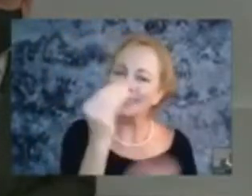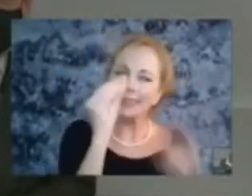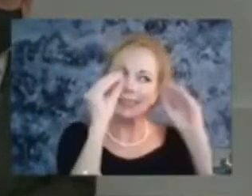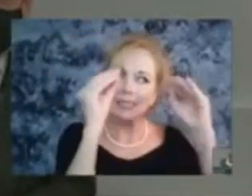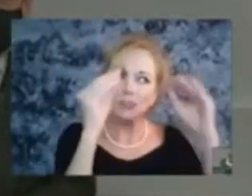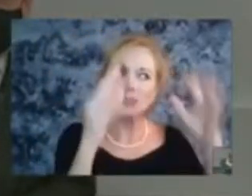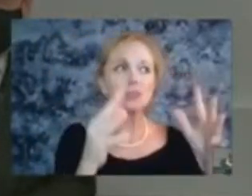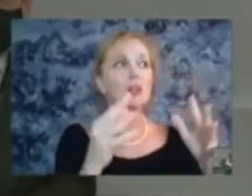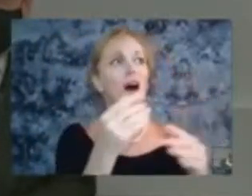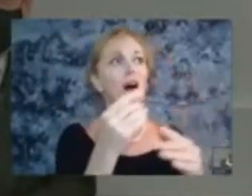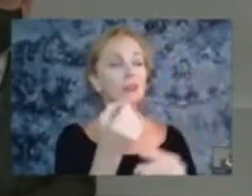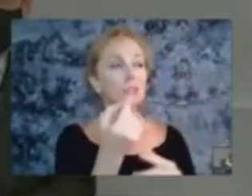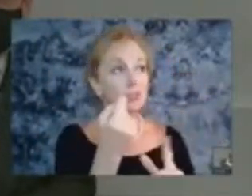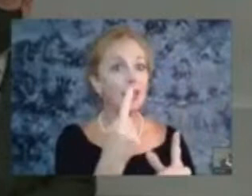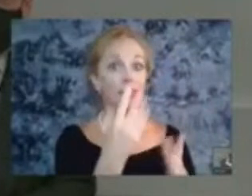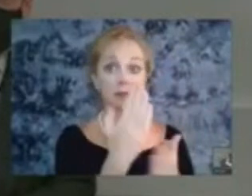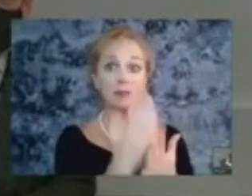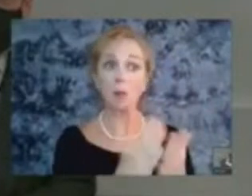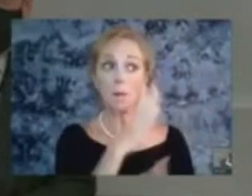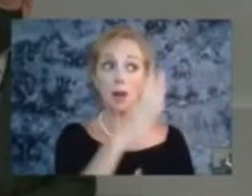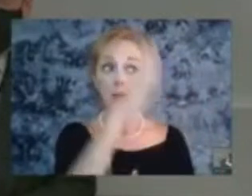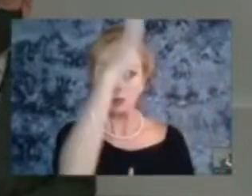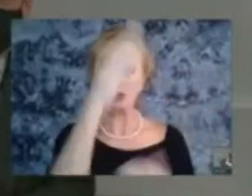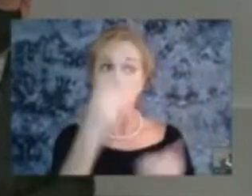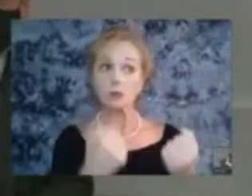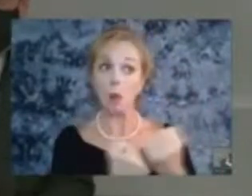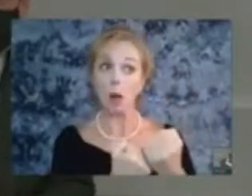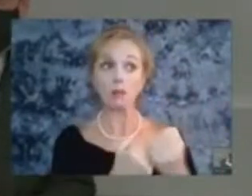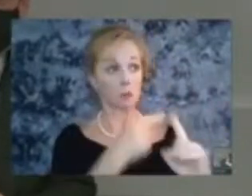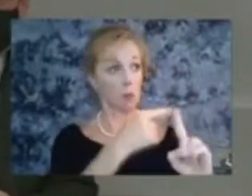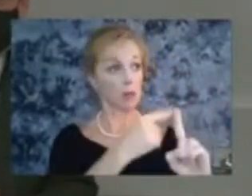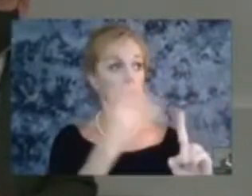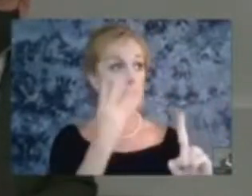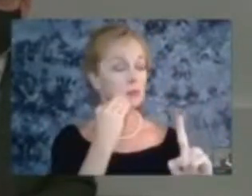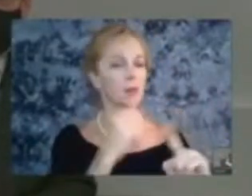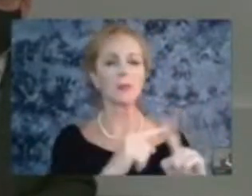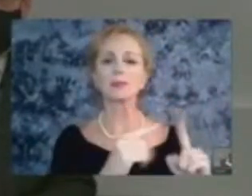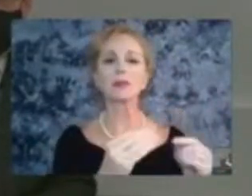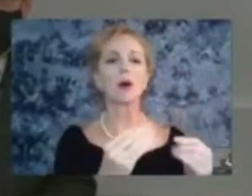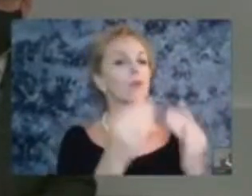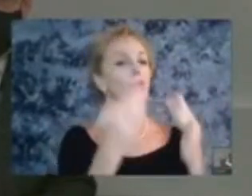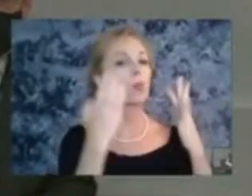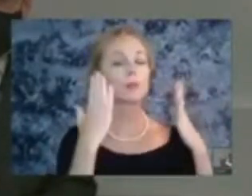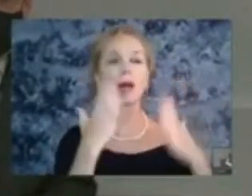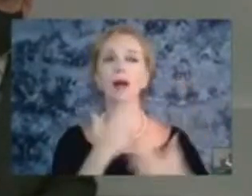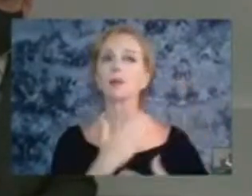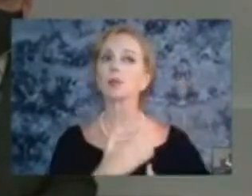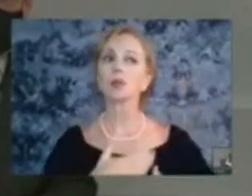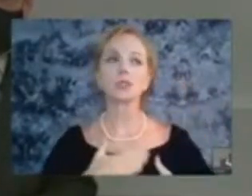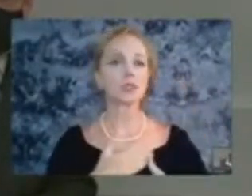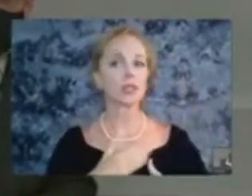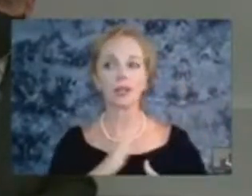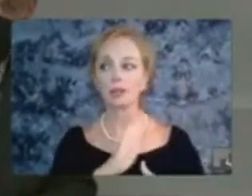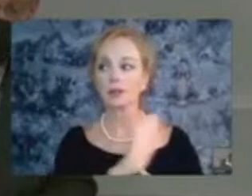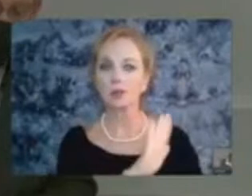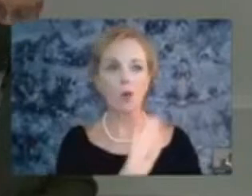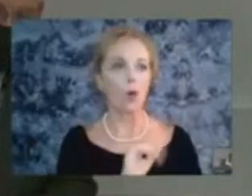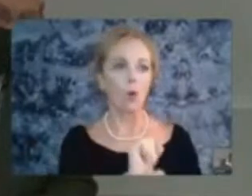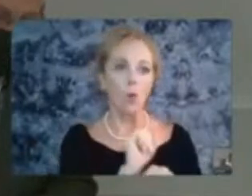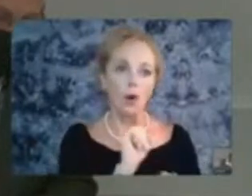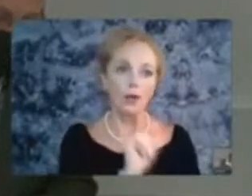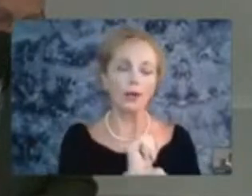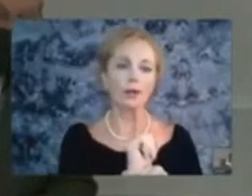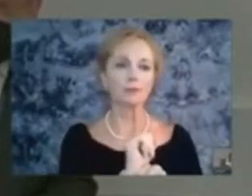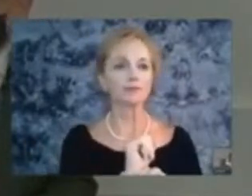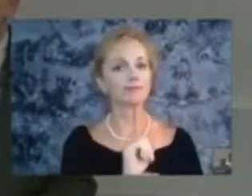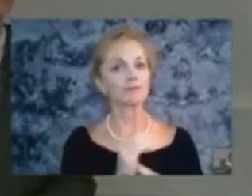it's overwhelming to some, and we know that, and I just appreciate that you are working on ways